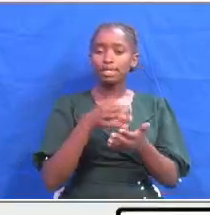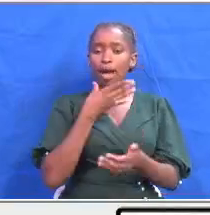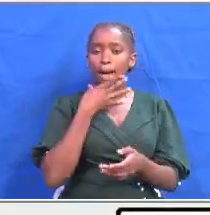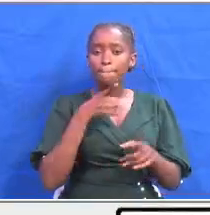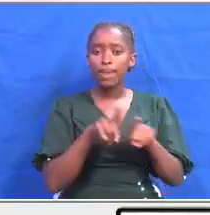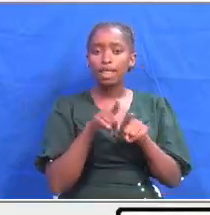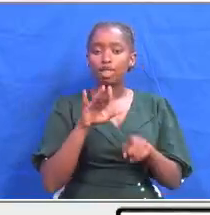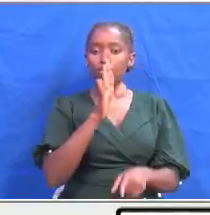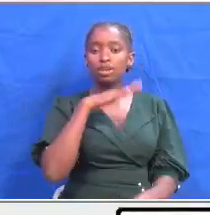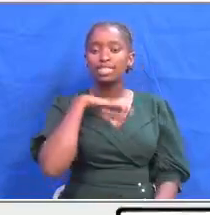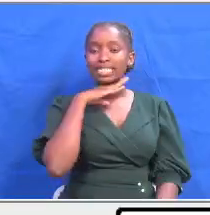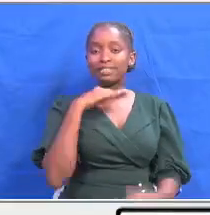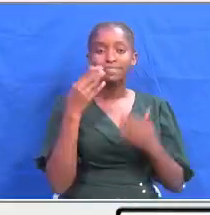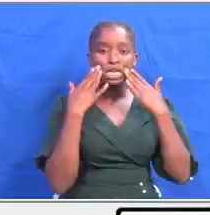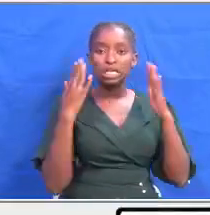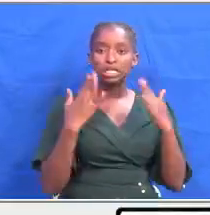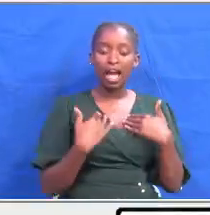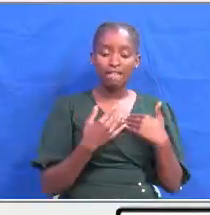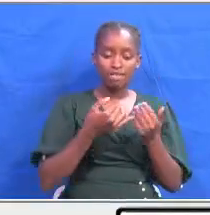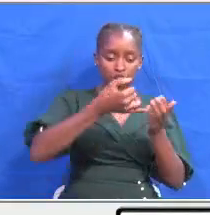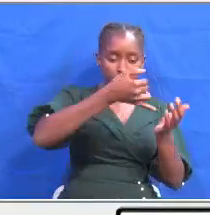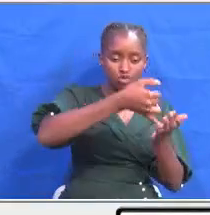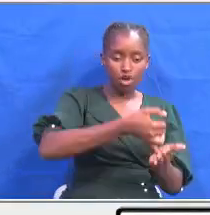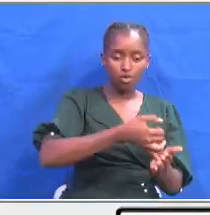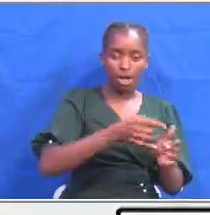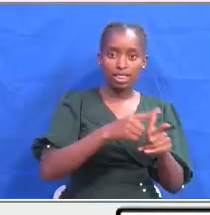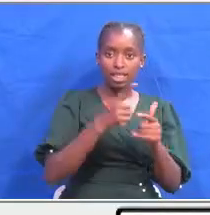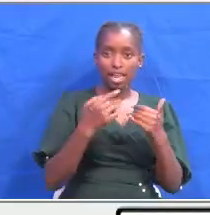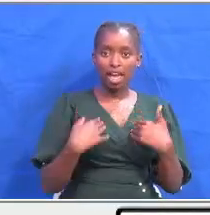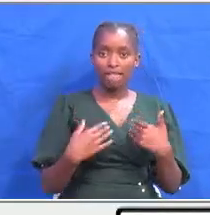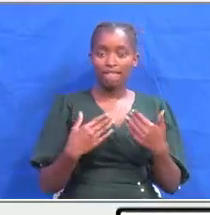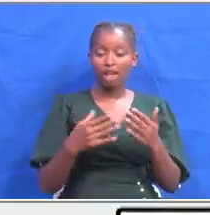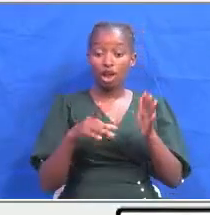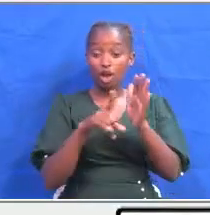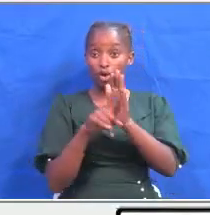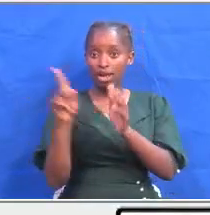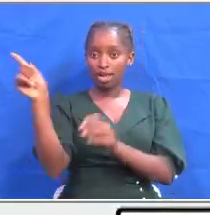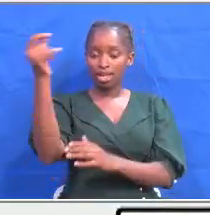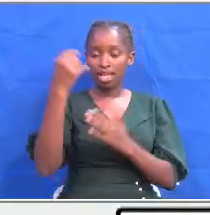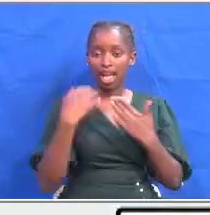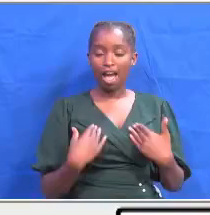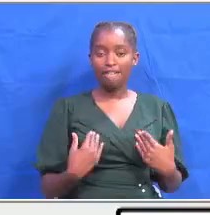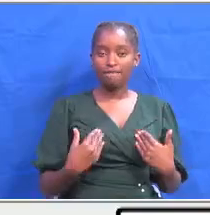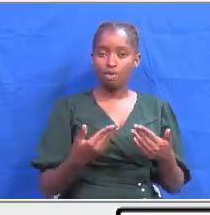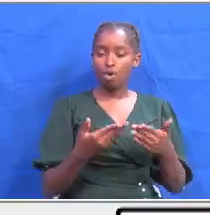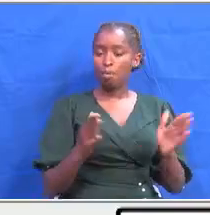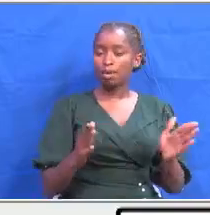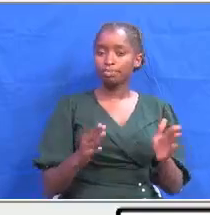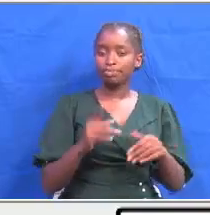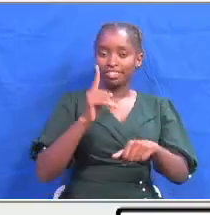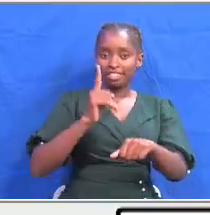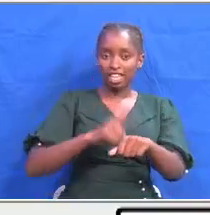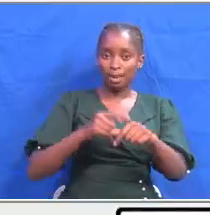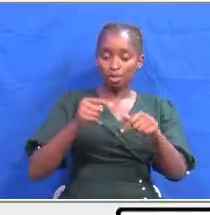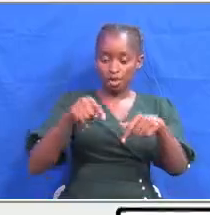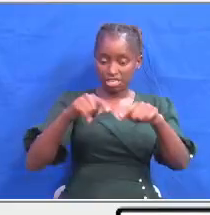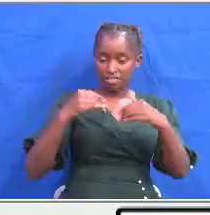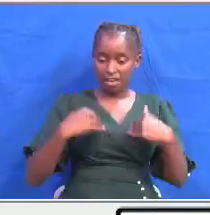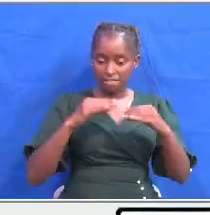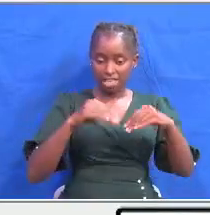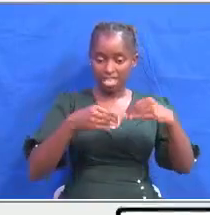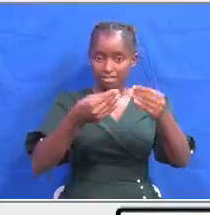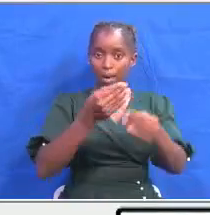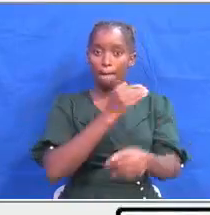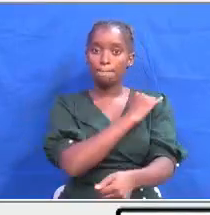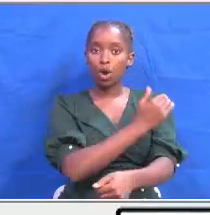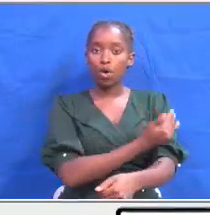into play, and the law in Kenya is very clear. When you have been given the power